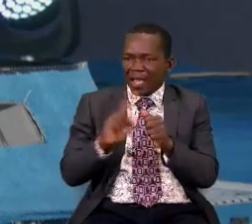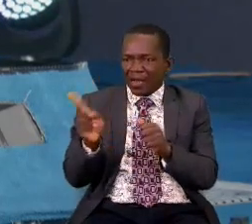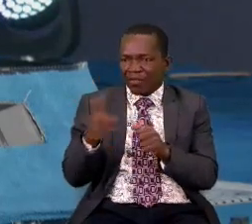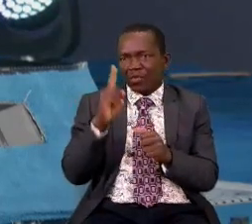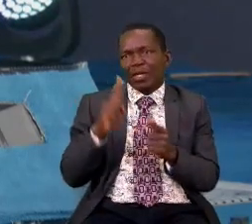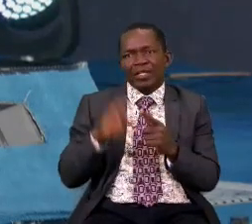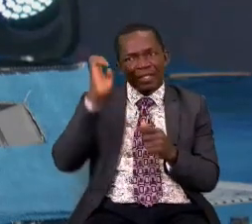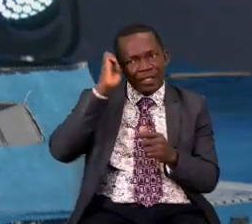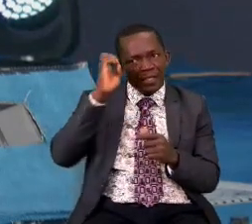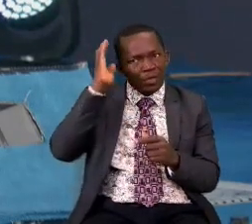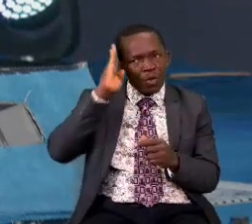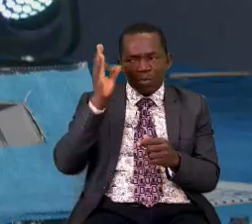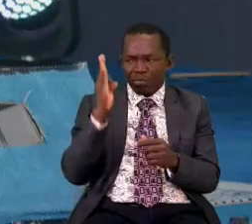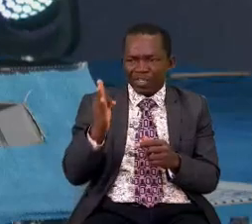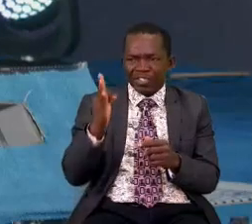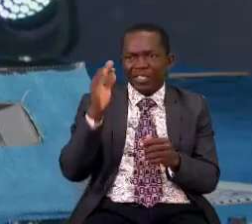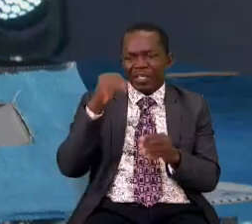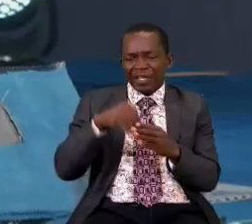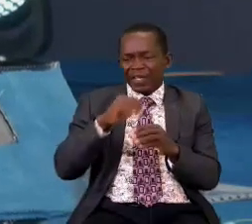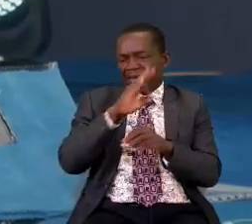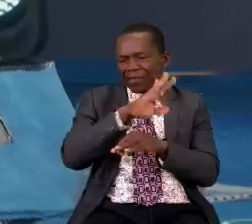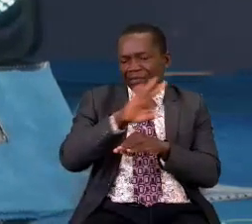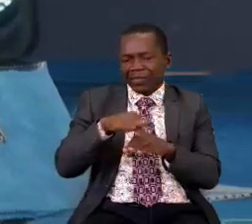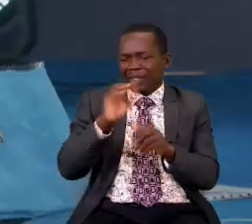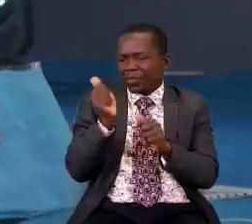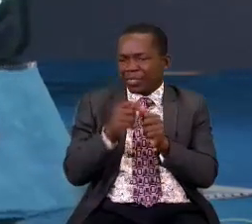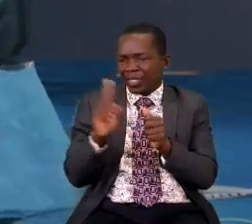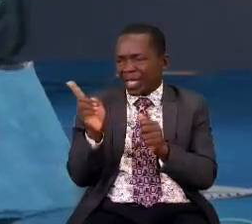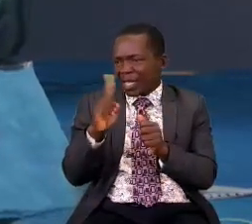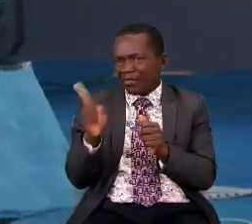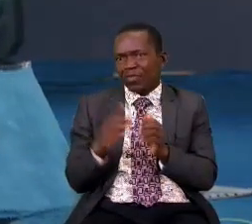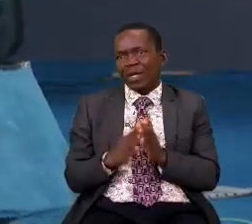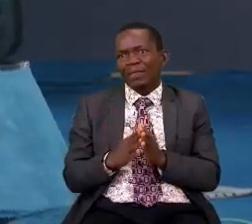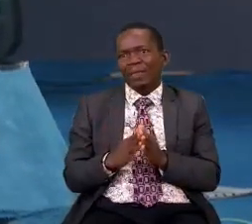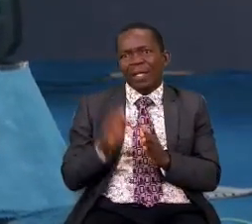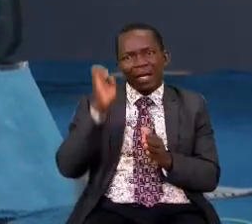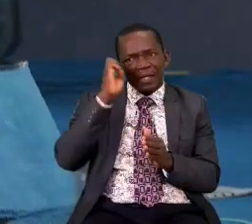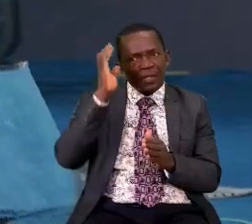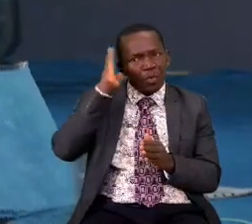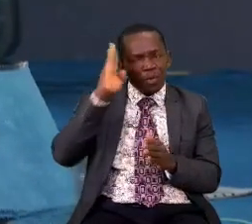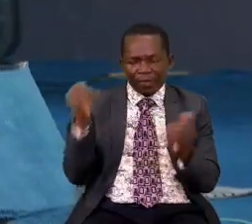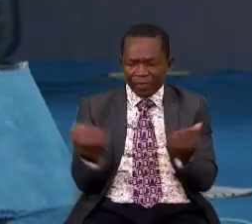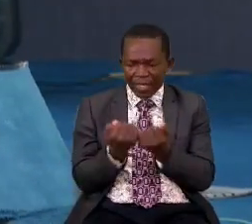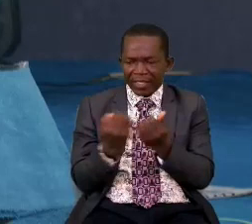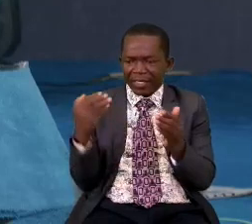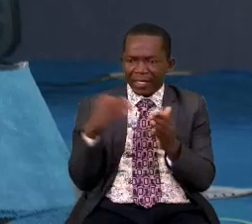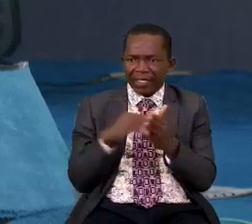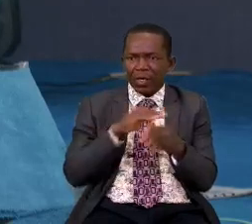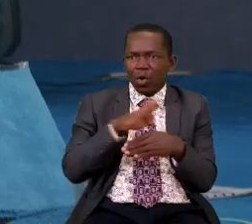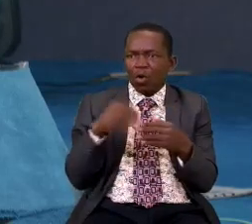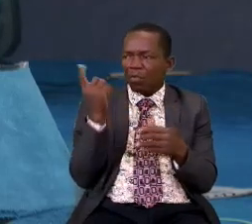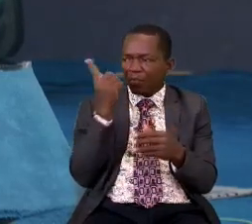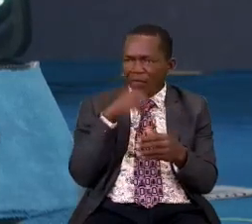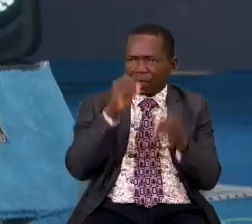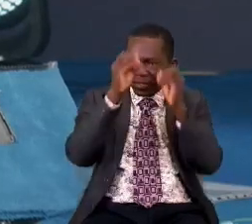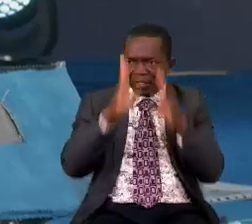he is in vessel when you wage for the time of the Lord and his reaches